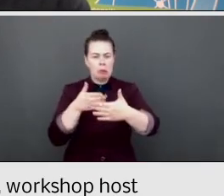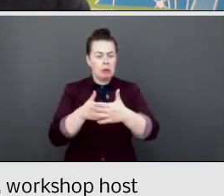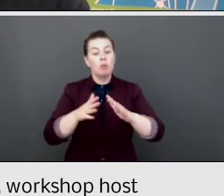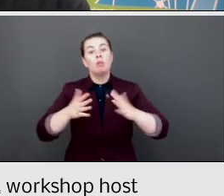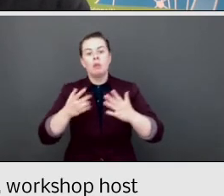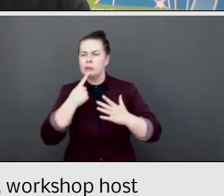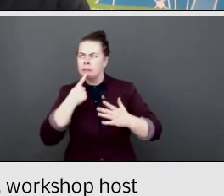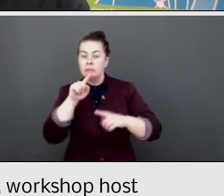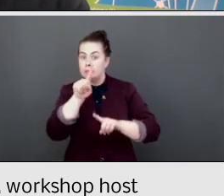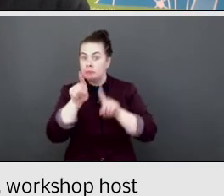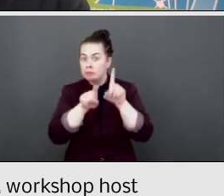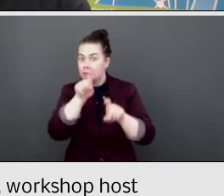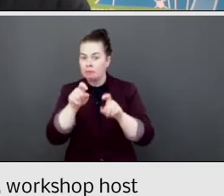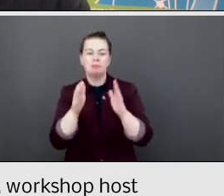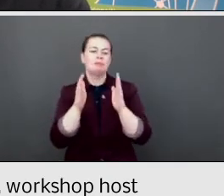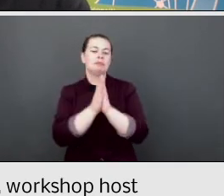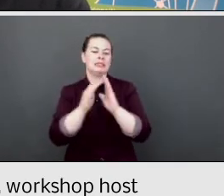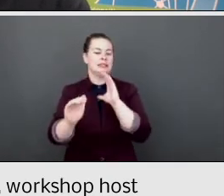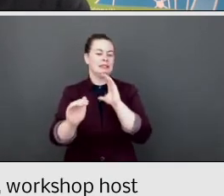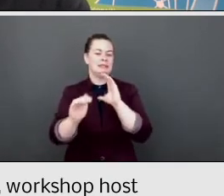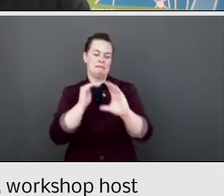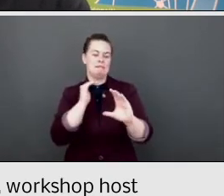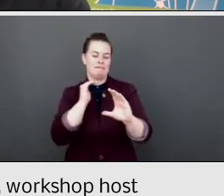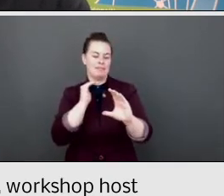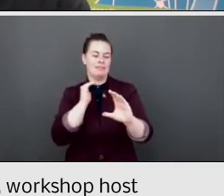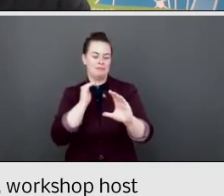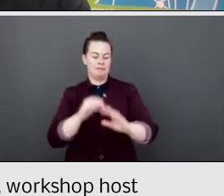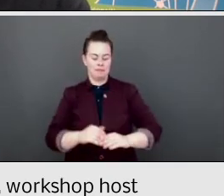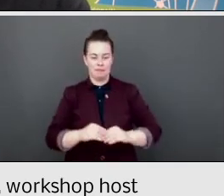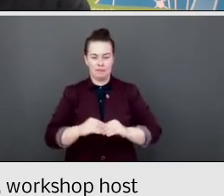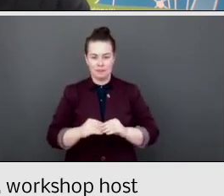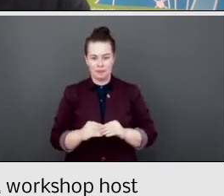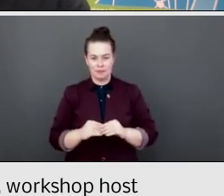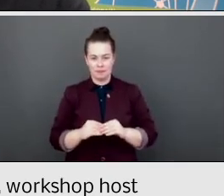have questions throughout the day, please contact us via the email